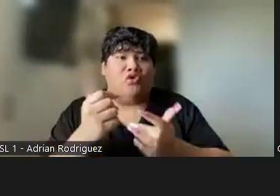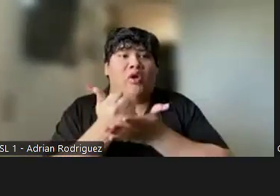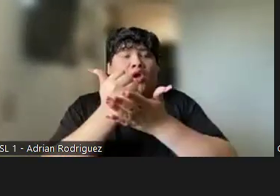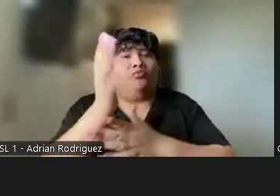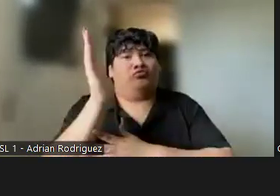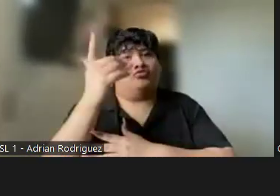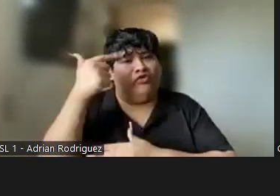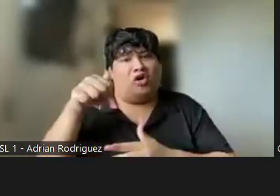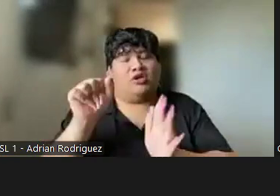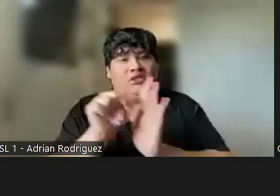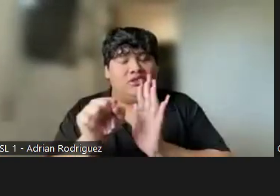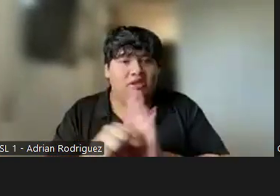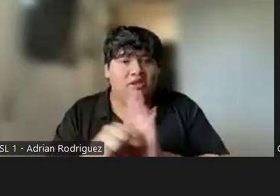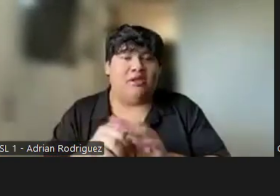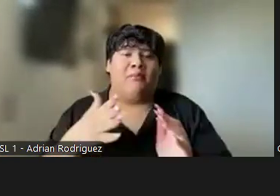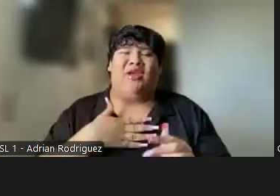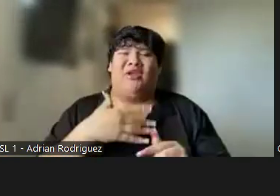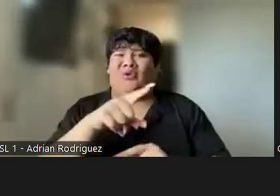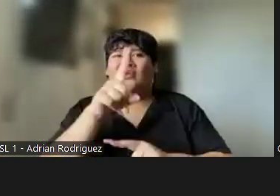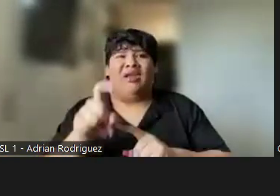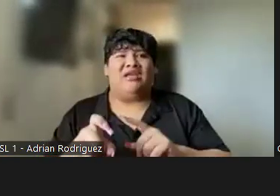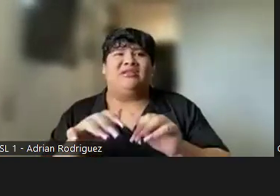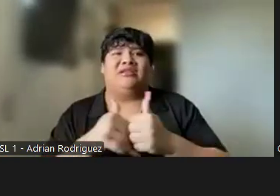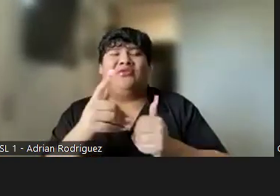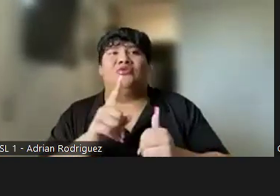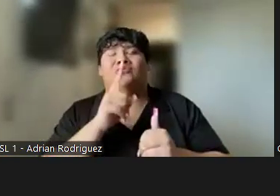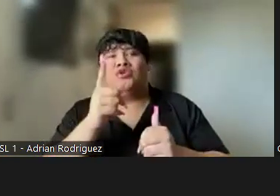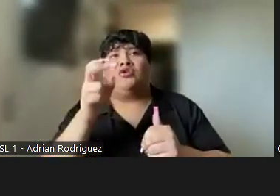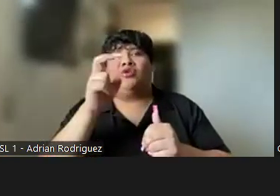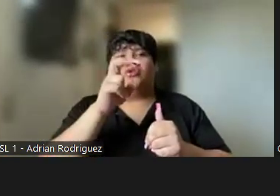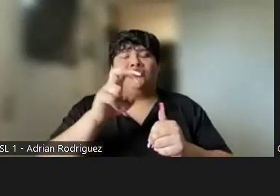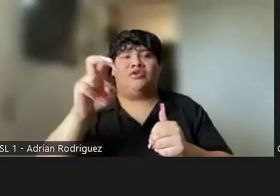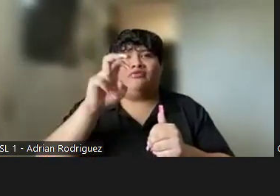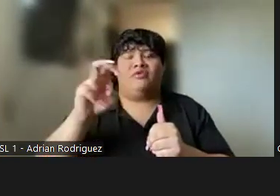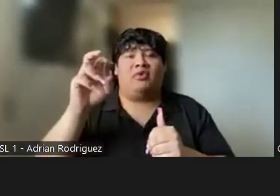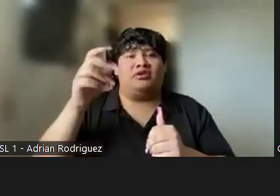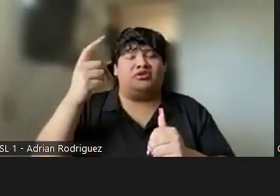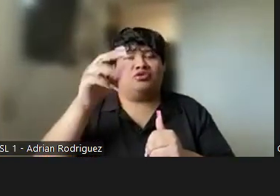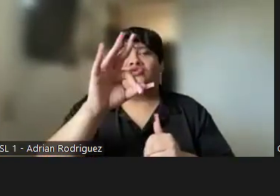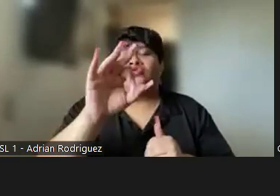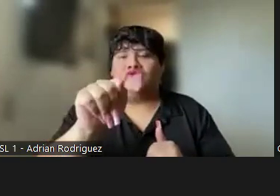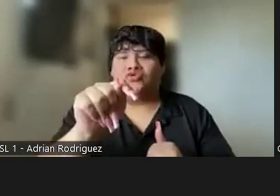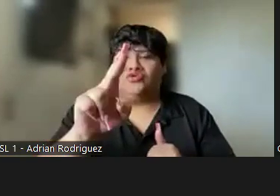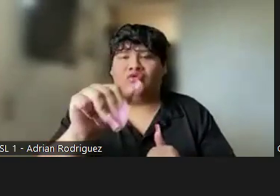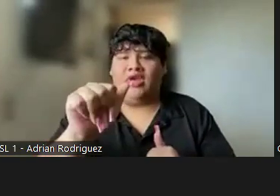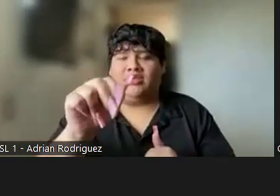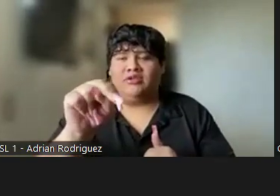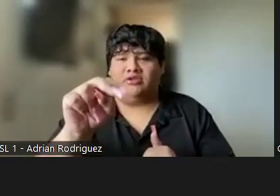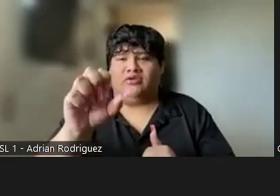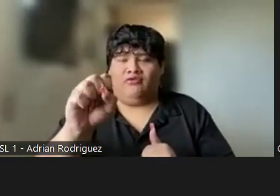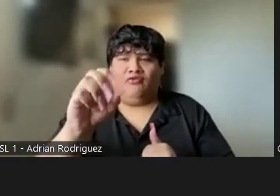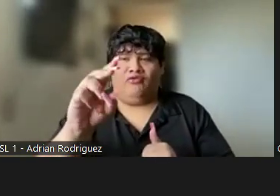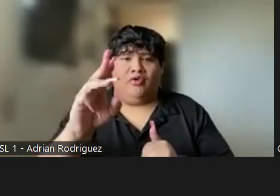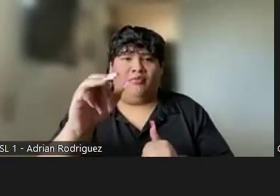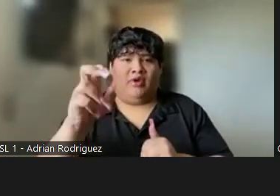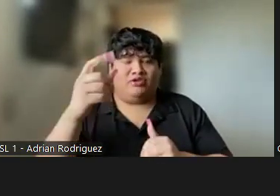our state. My question is around the Rural Health Transformation Program. Congratulations on procuring that funding. I know it's a drop